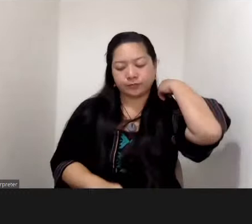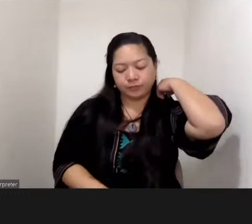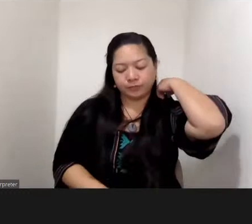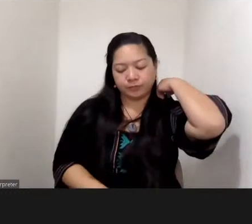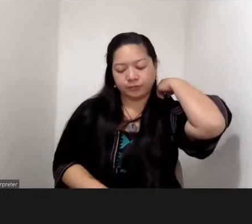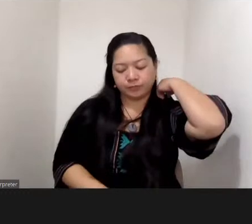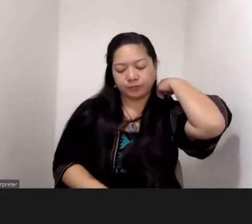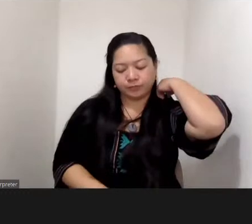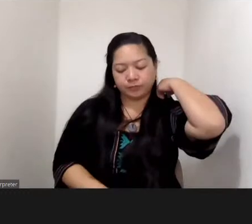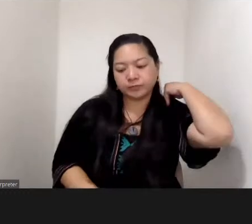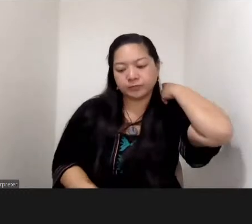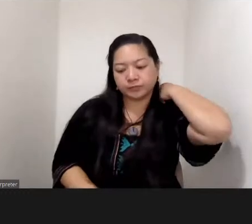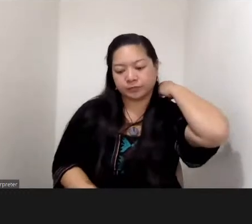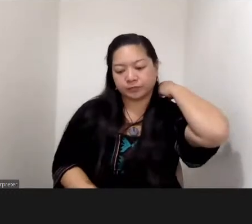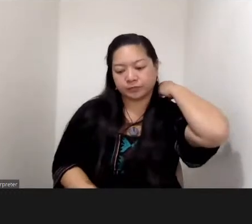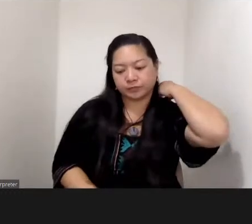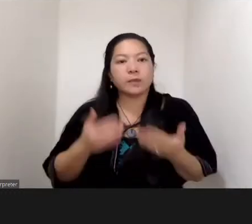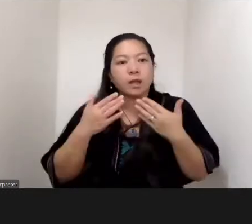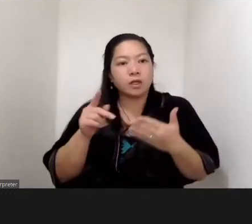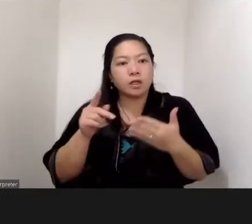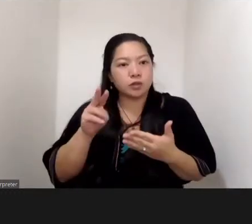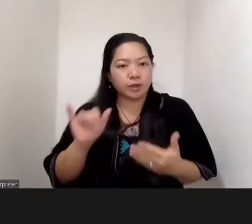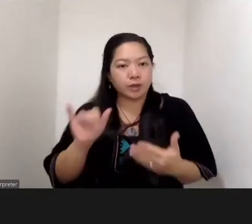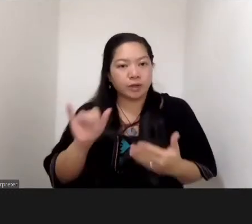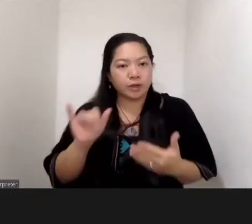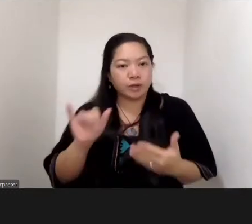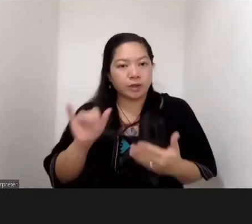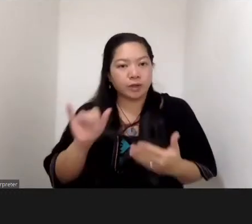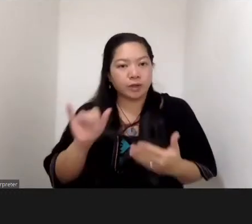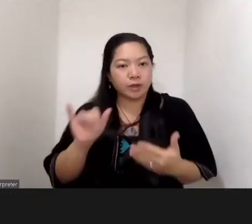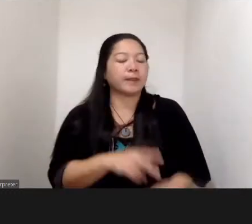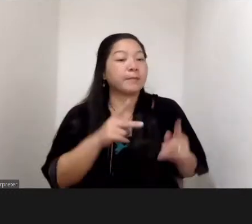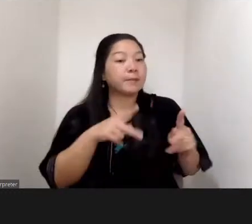Thank you, Troy. Aurora Khan, Pacific Island Times.